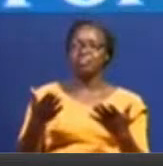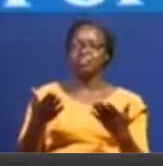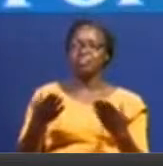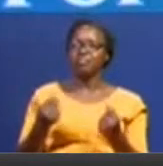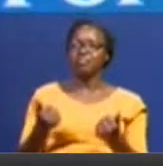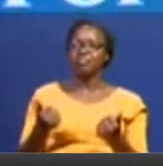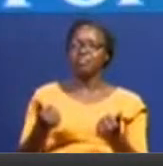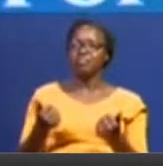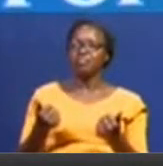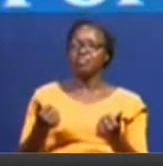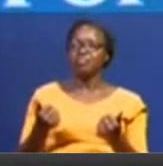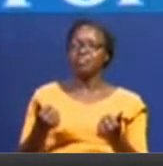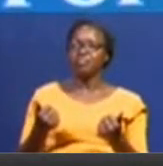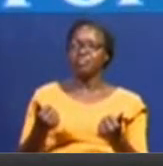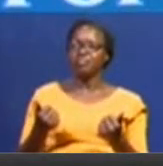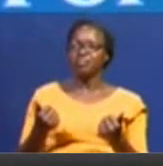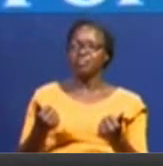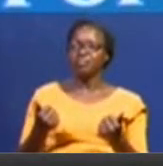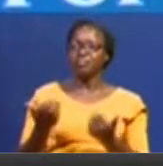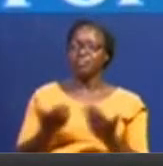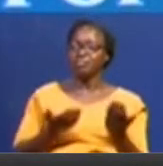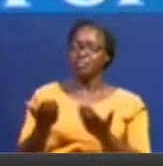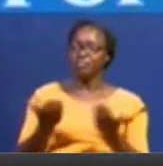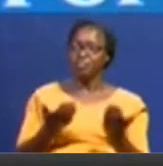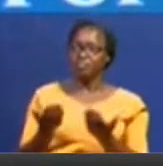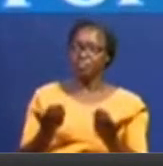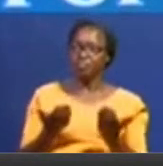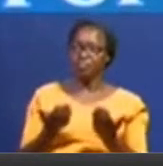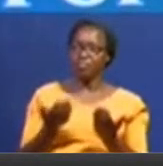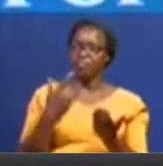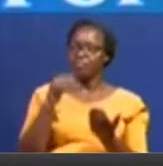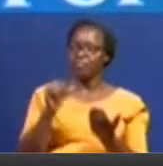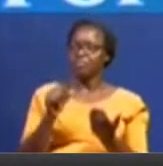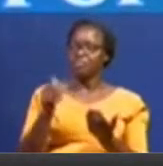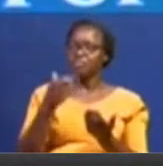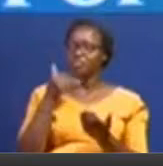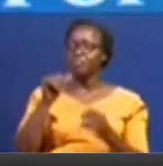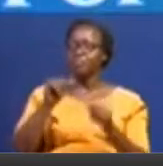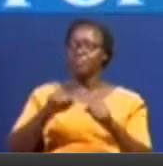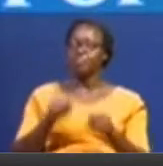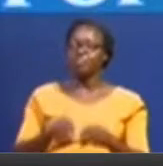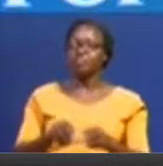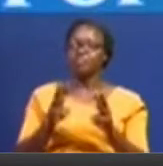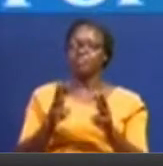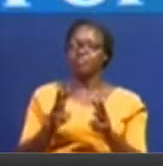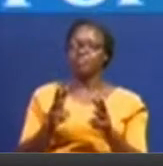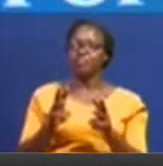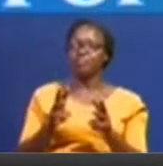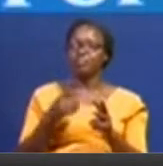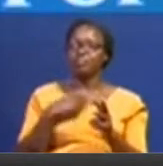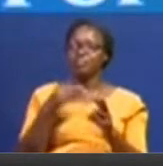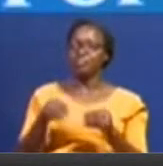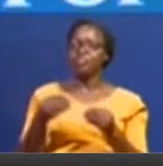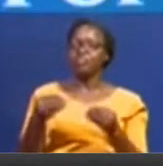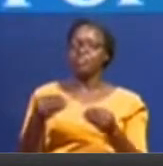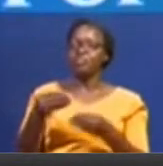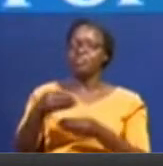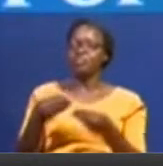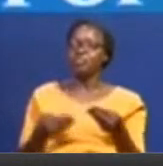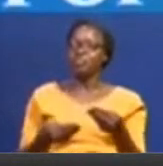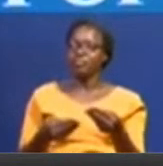handle the business as it was. So the best possible way was to, I had given this check